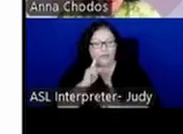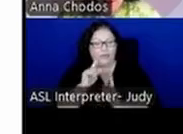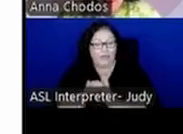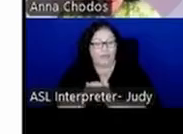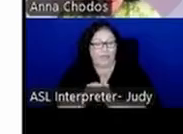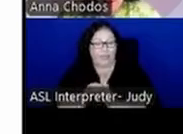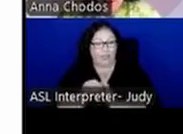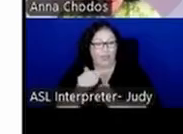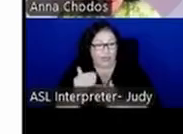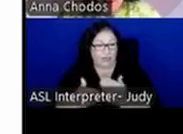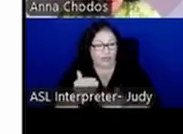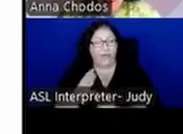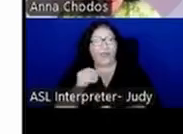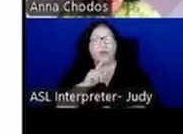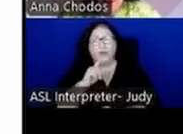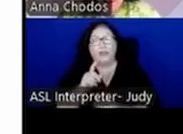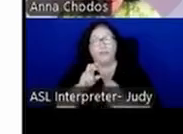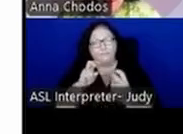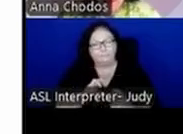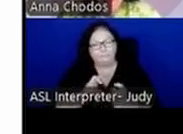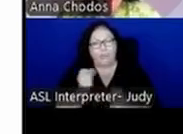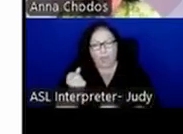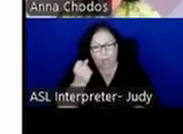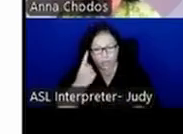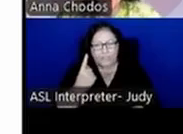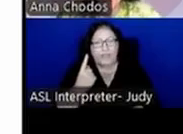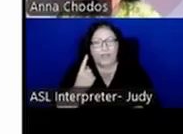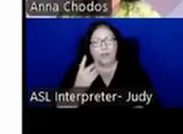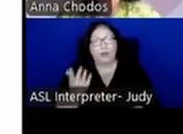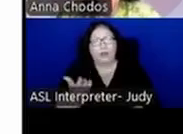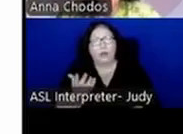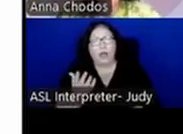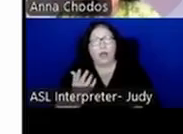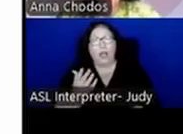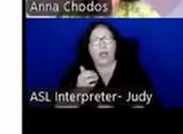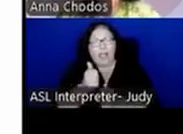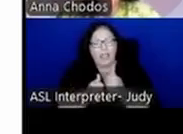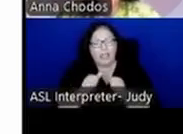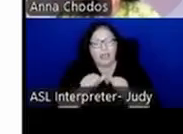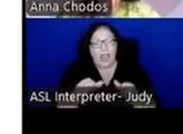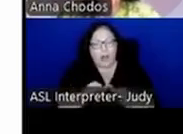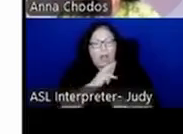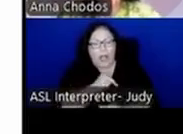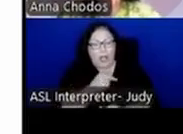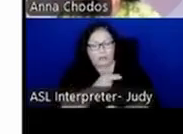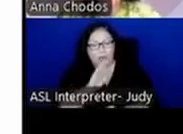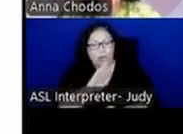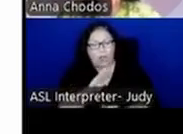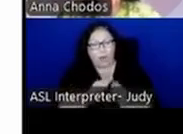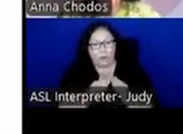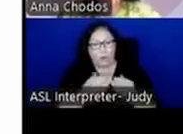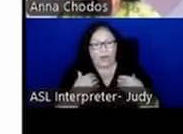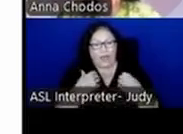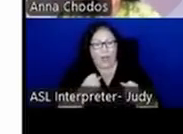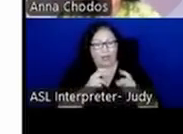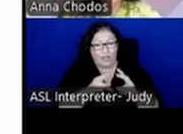understand each area hospital's community health assessment, what it looks like, what are the